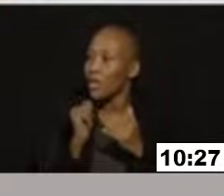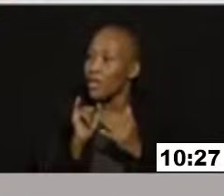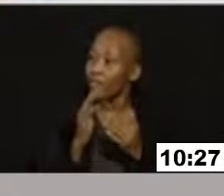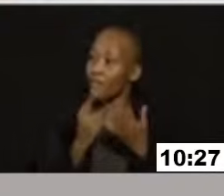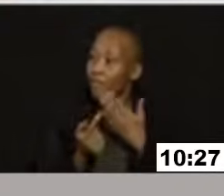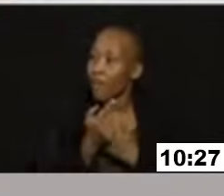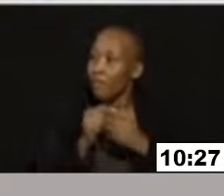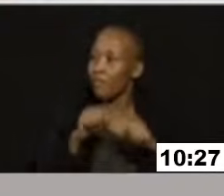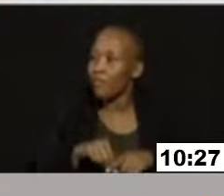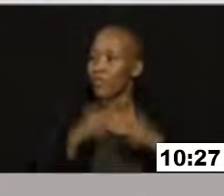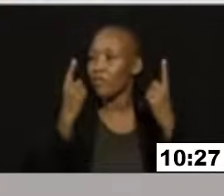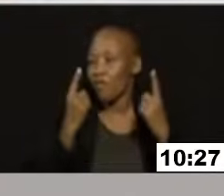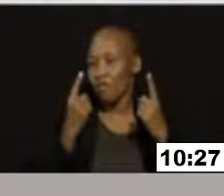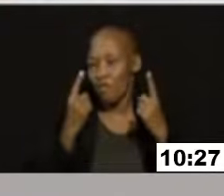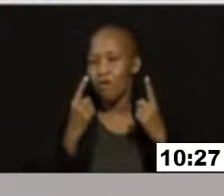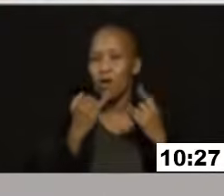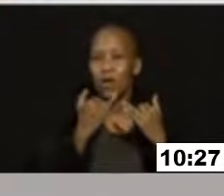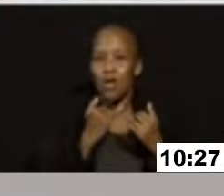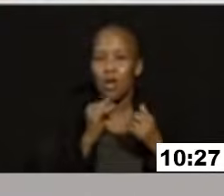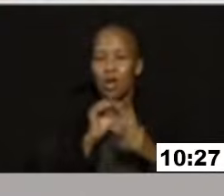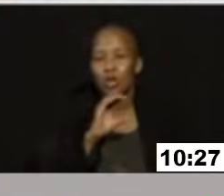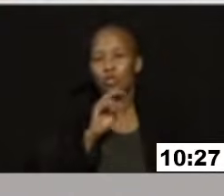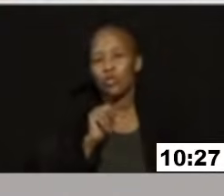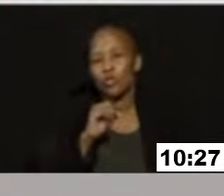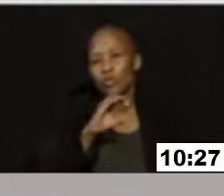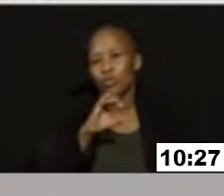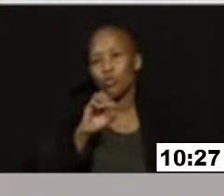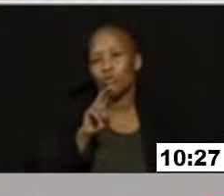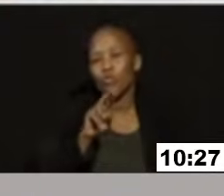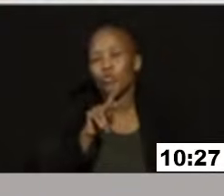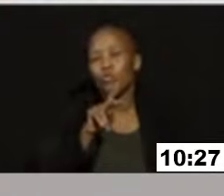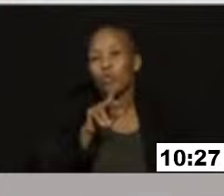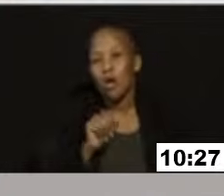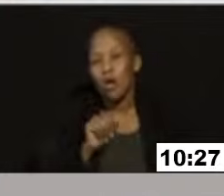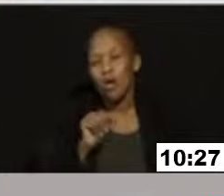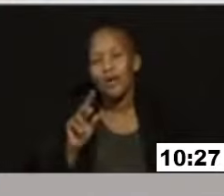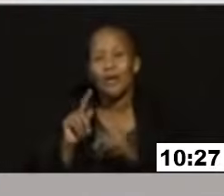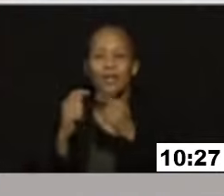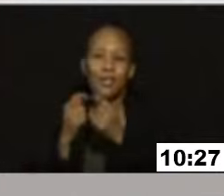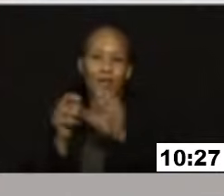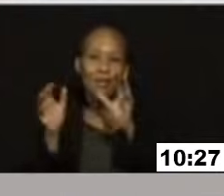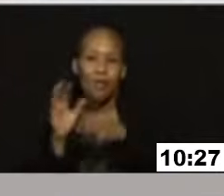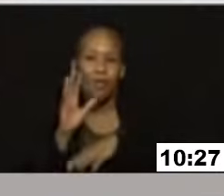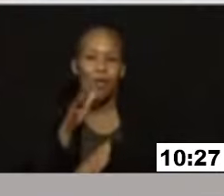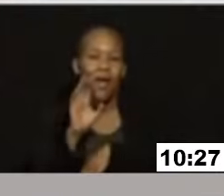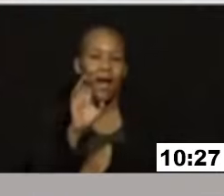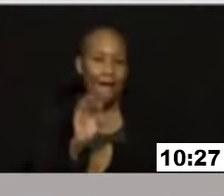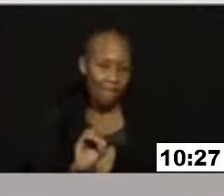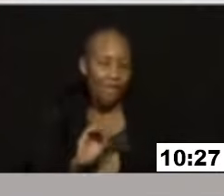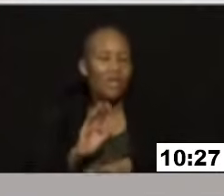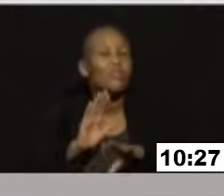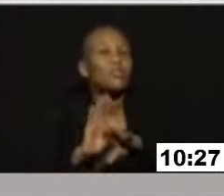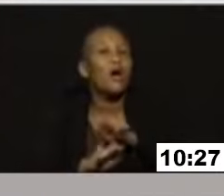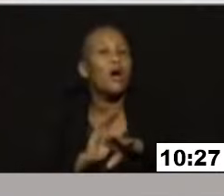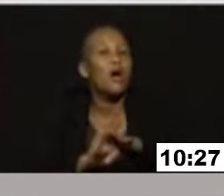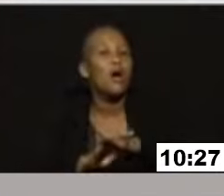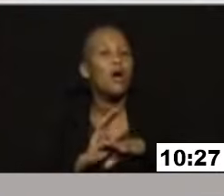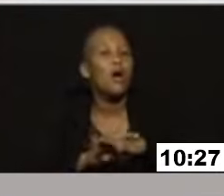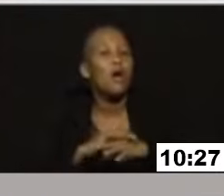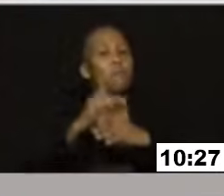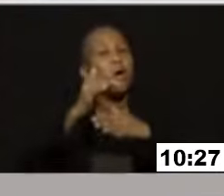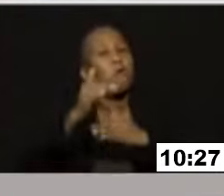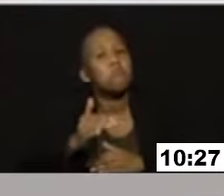Ngcuka and team may very well be entitled to a reasonable period to prepare for such cross-examination if